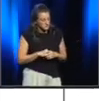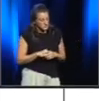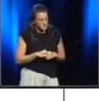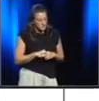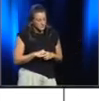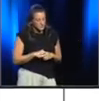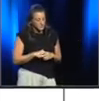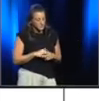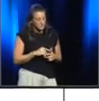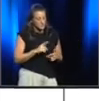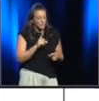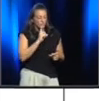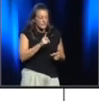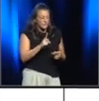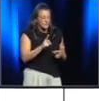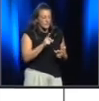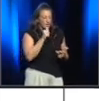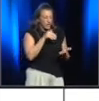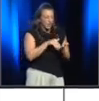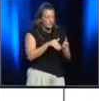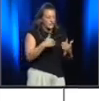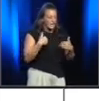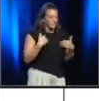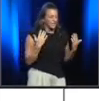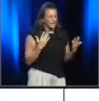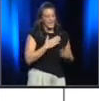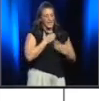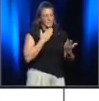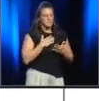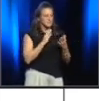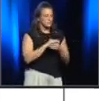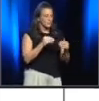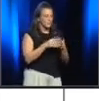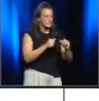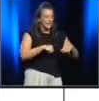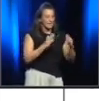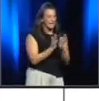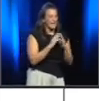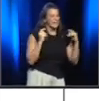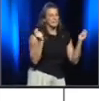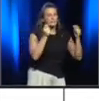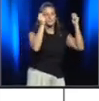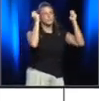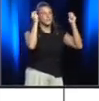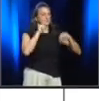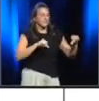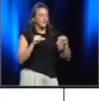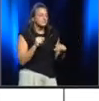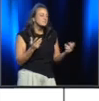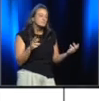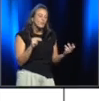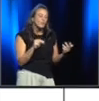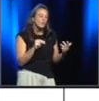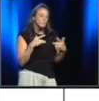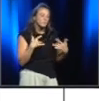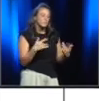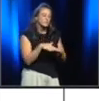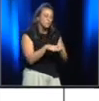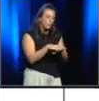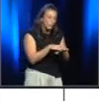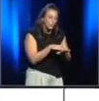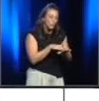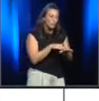those happy stories where you get hallelujah moments and things all fall into place. Science is much more slow,